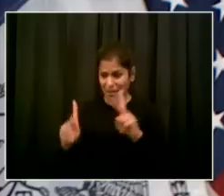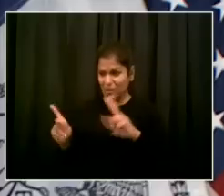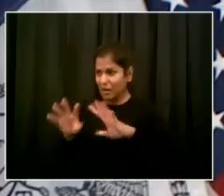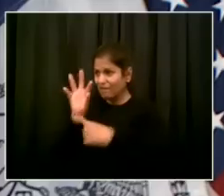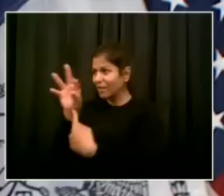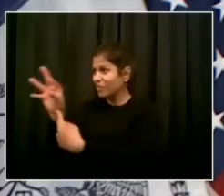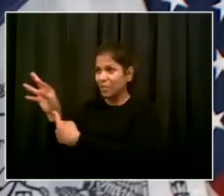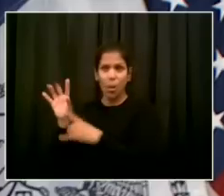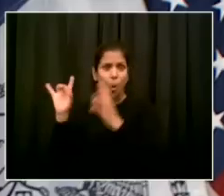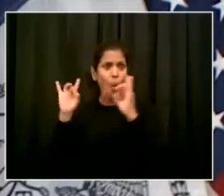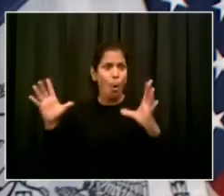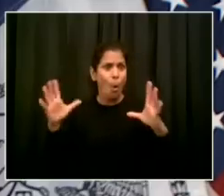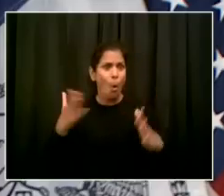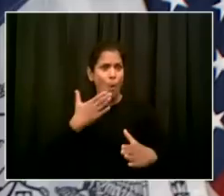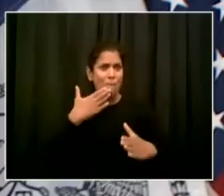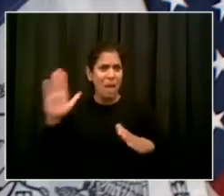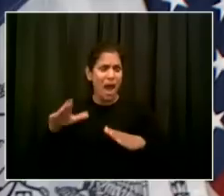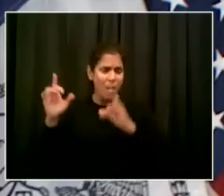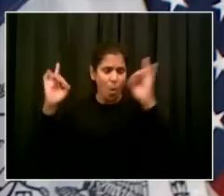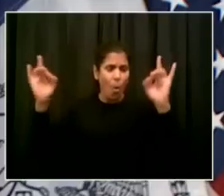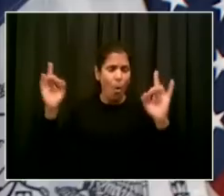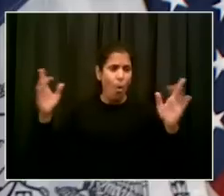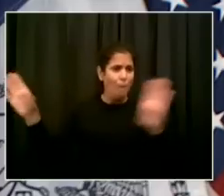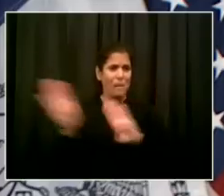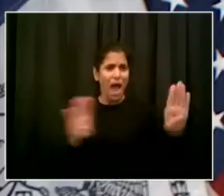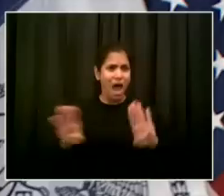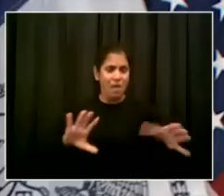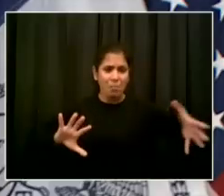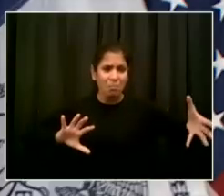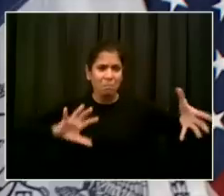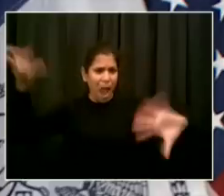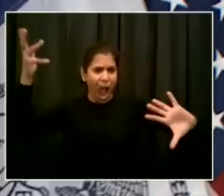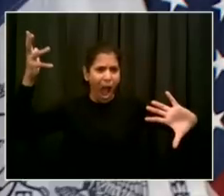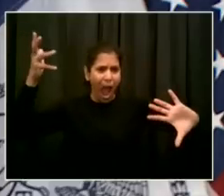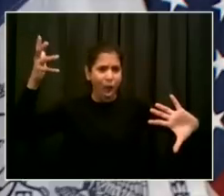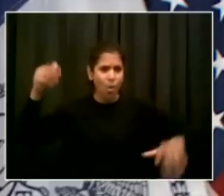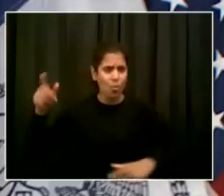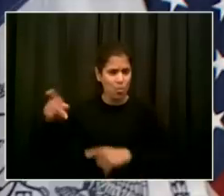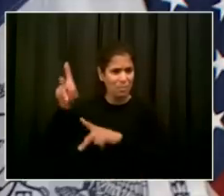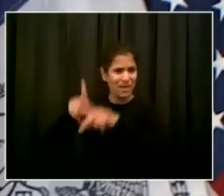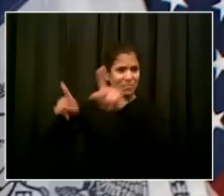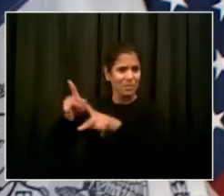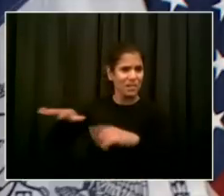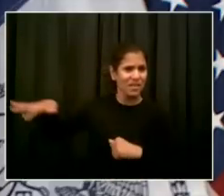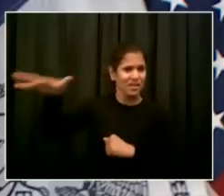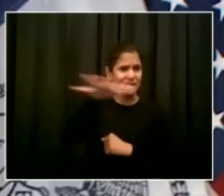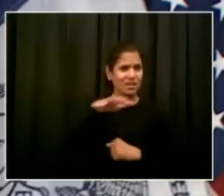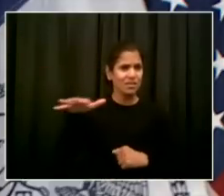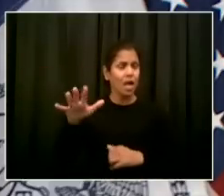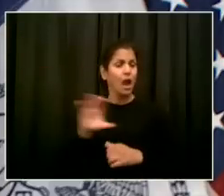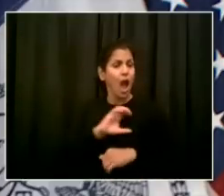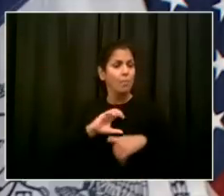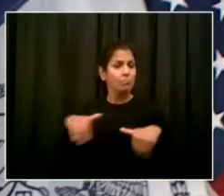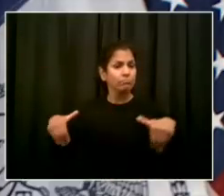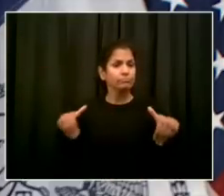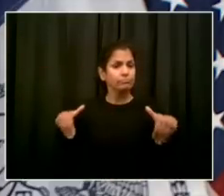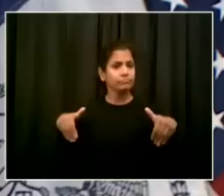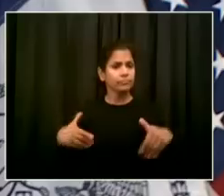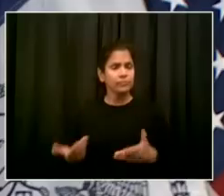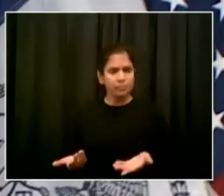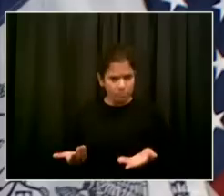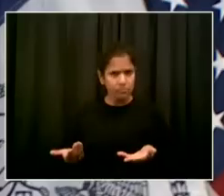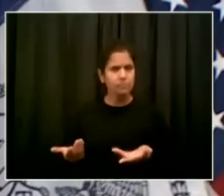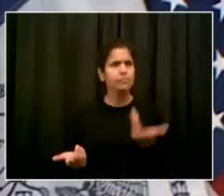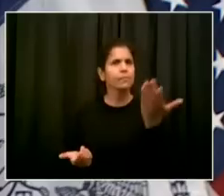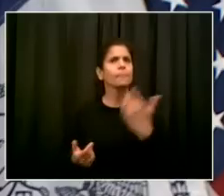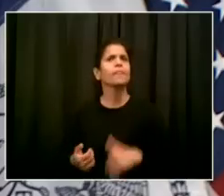which, doesn't seem to be borne out by the facts. But I'm wondering what you think of those kind of criticisms that this kind